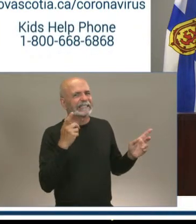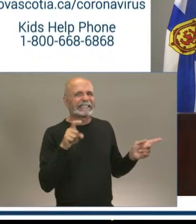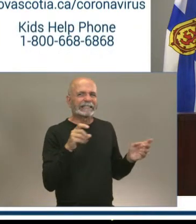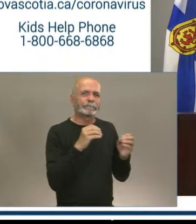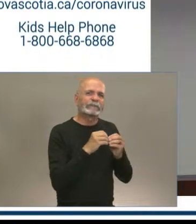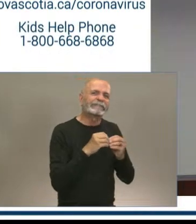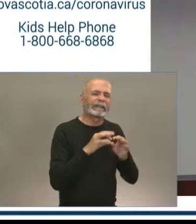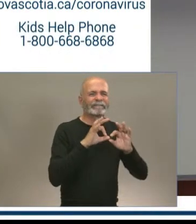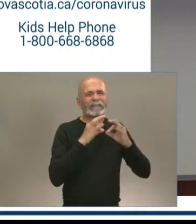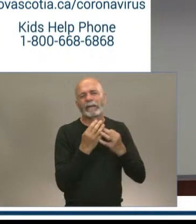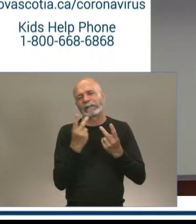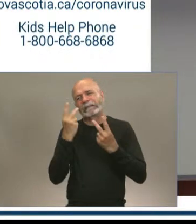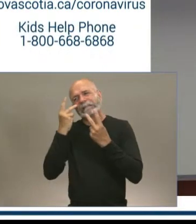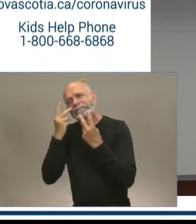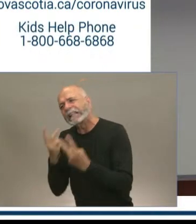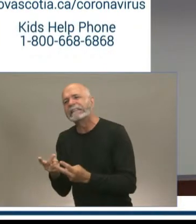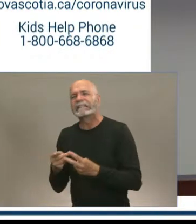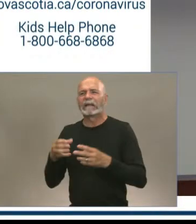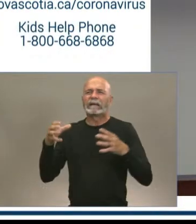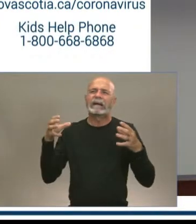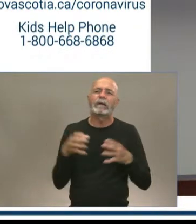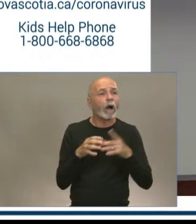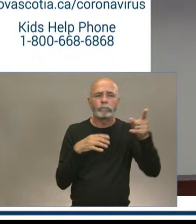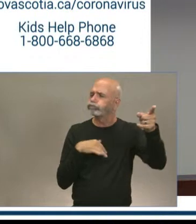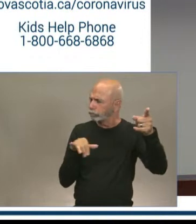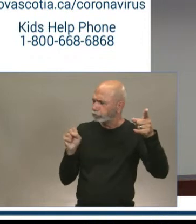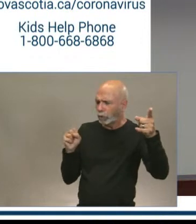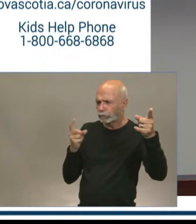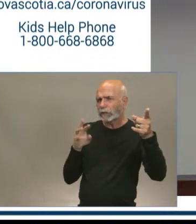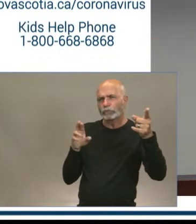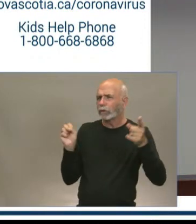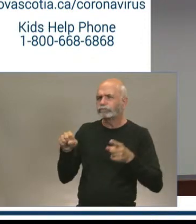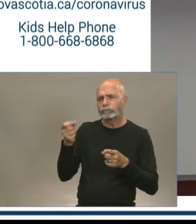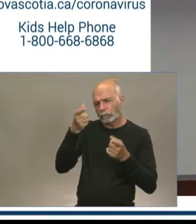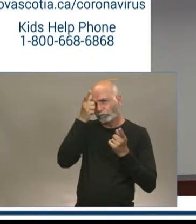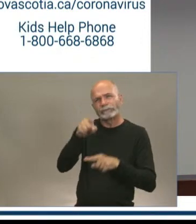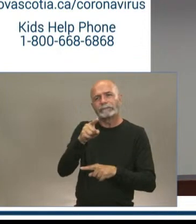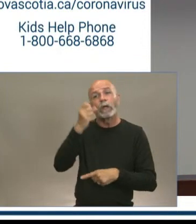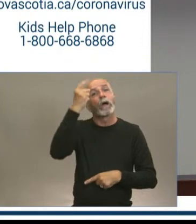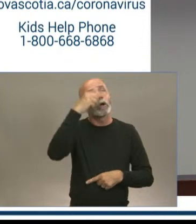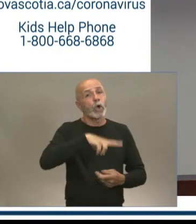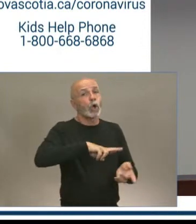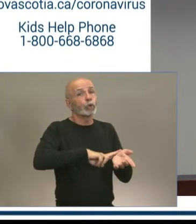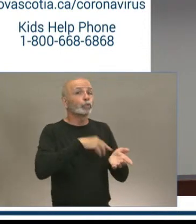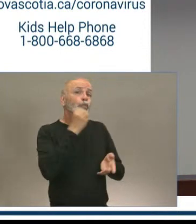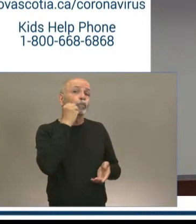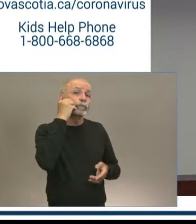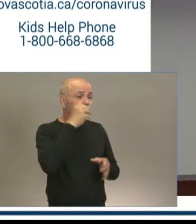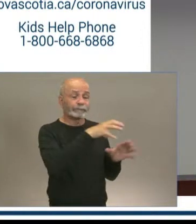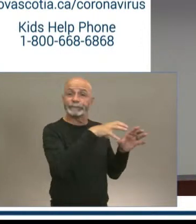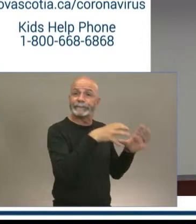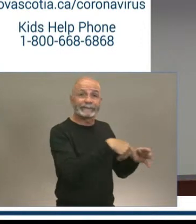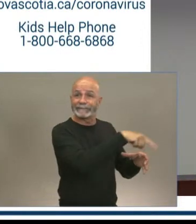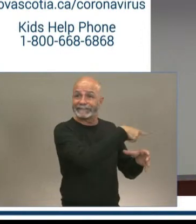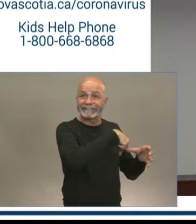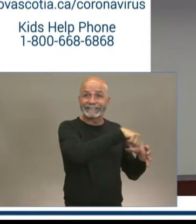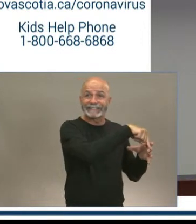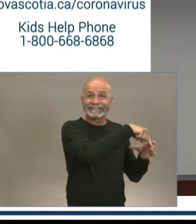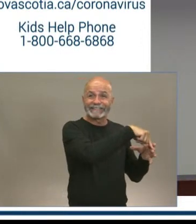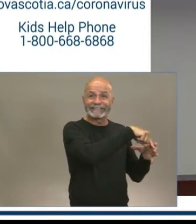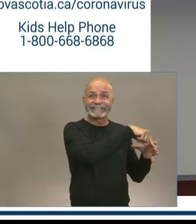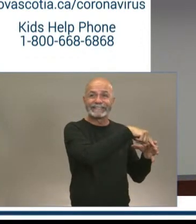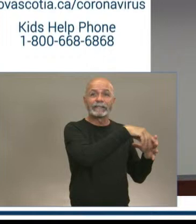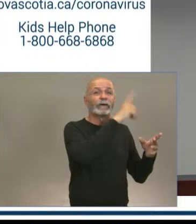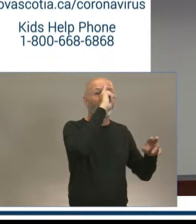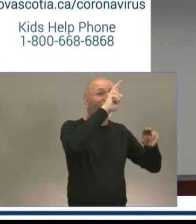We certainly a lot within their facilities. They have really, they're back to group dining and lots of activities, people coming in, hairdressers,